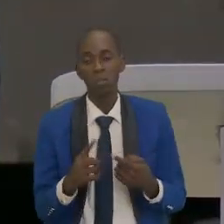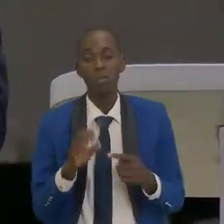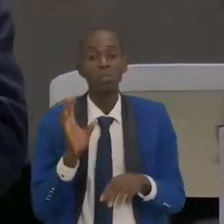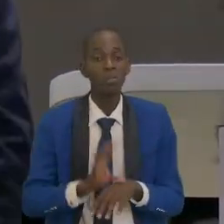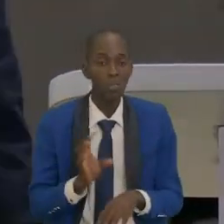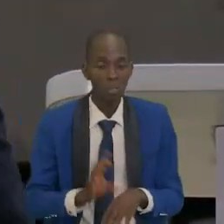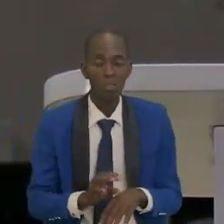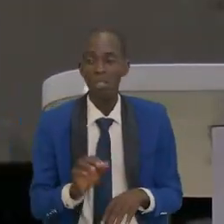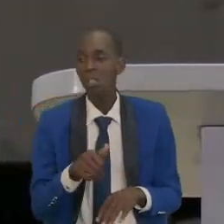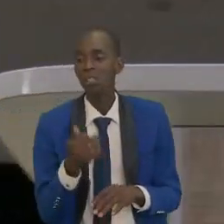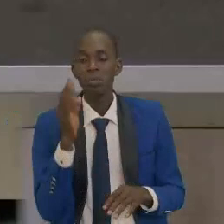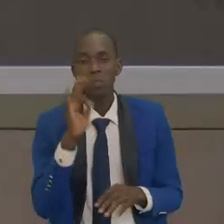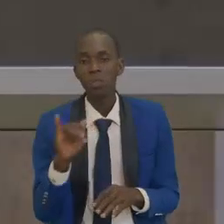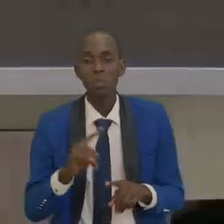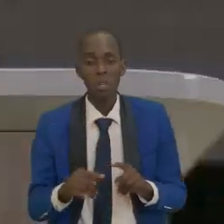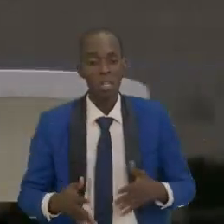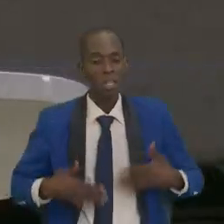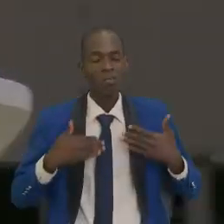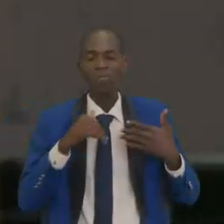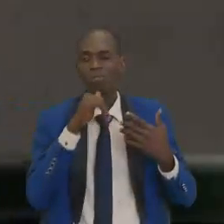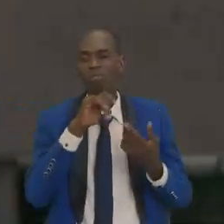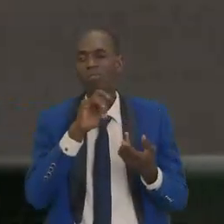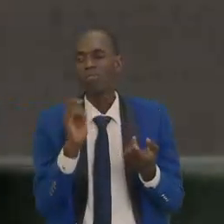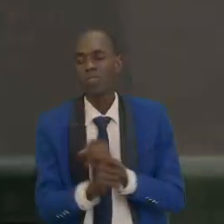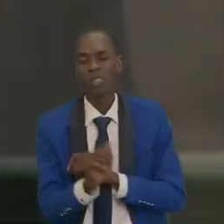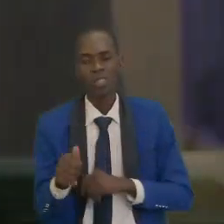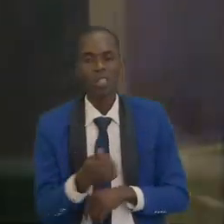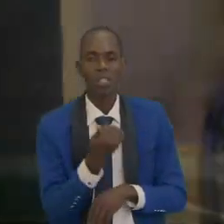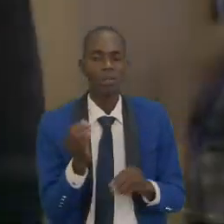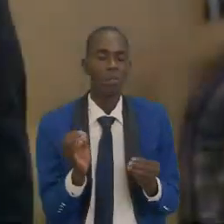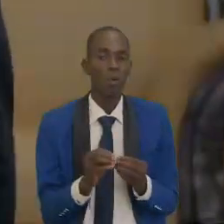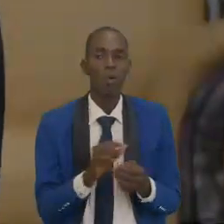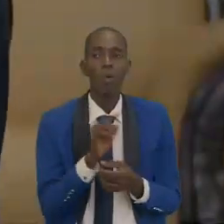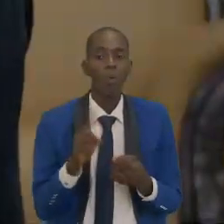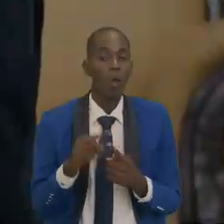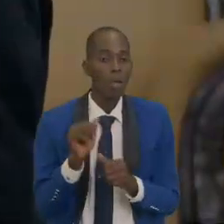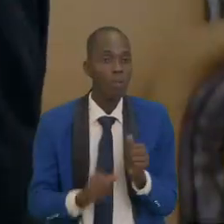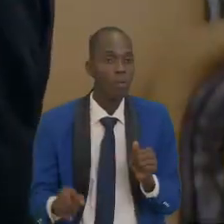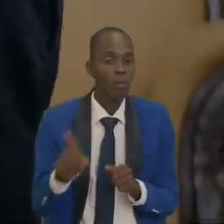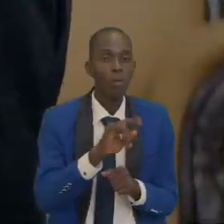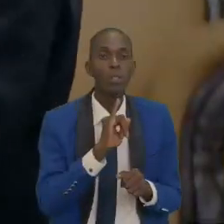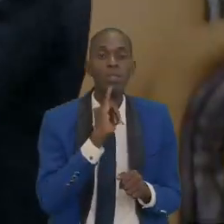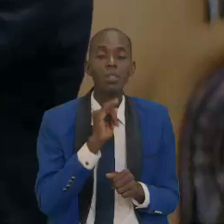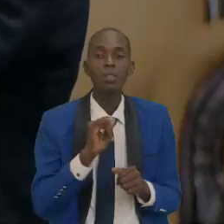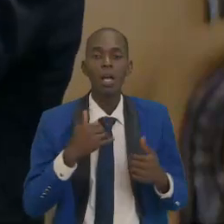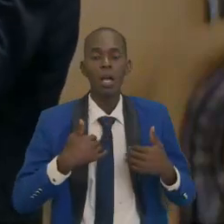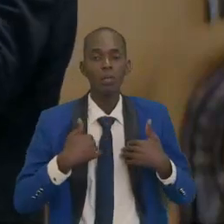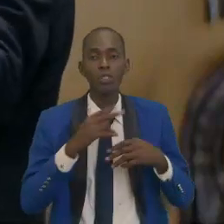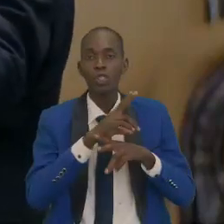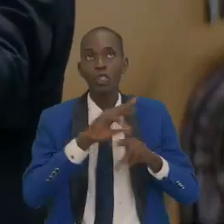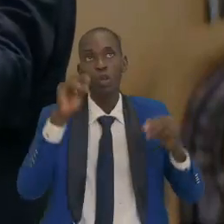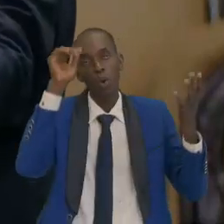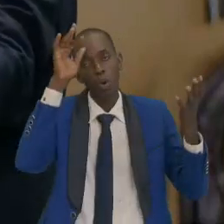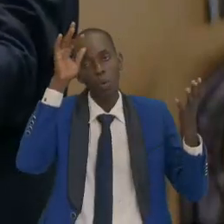anymore when everybody is hopeless and they say no revival